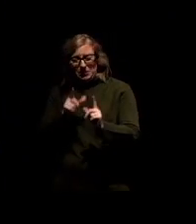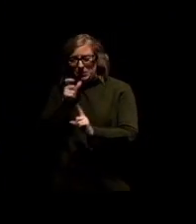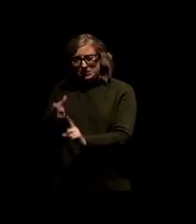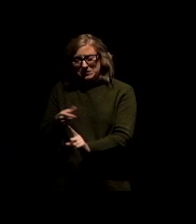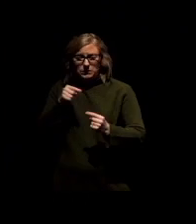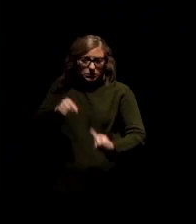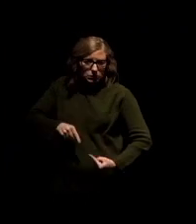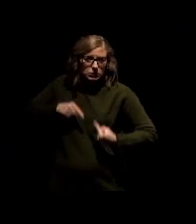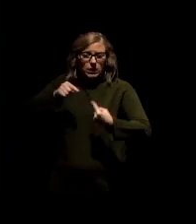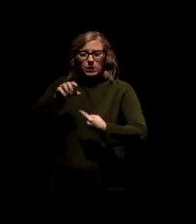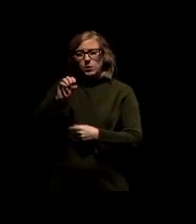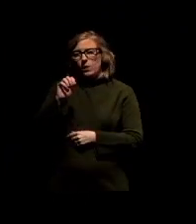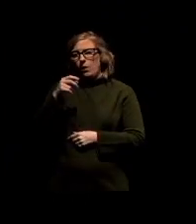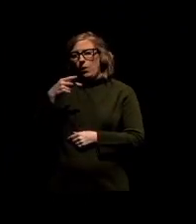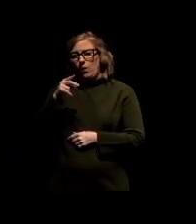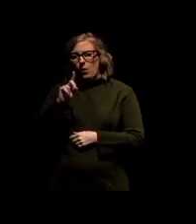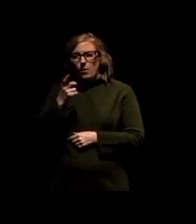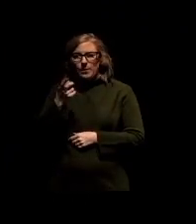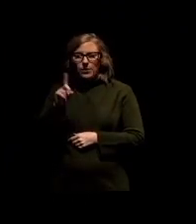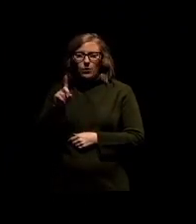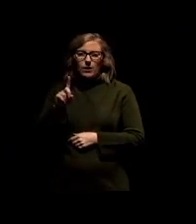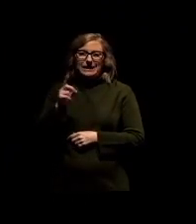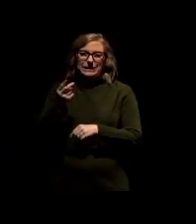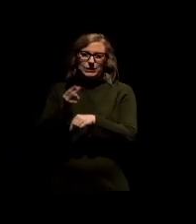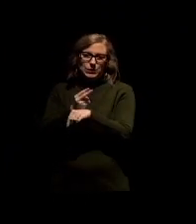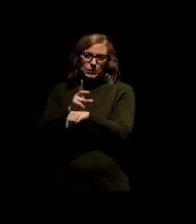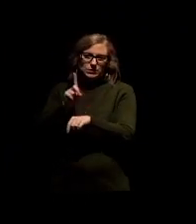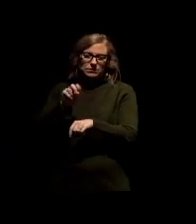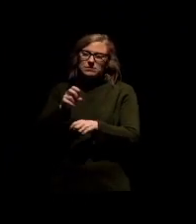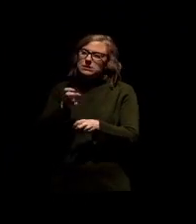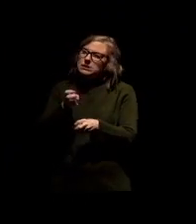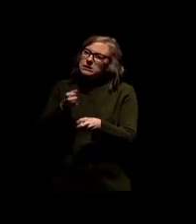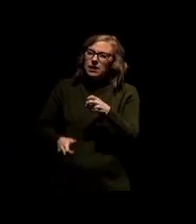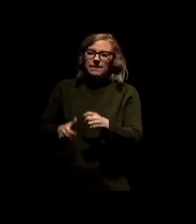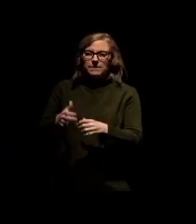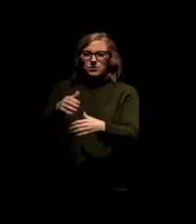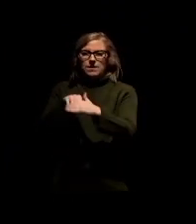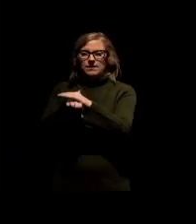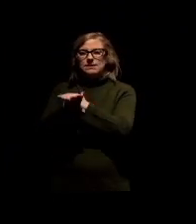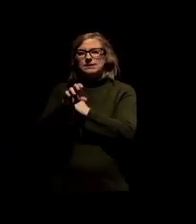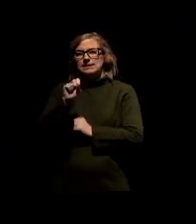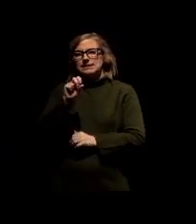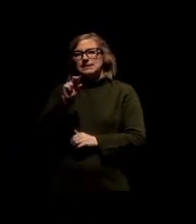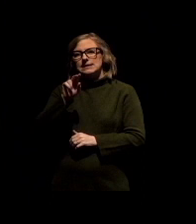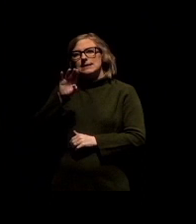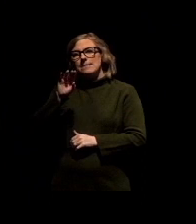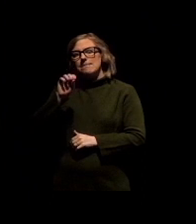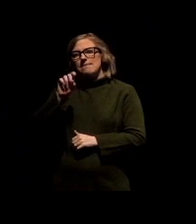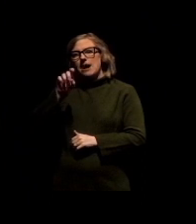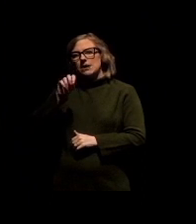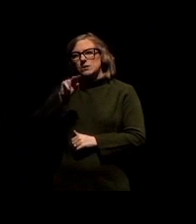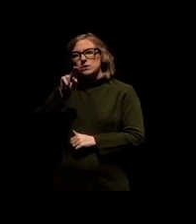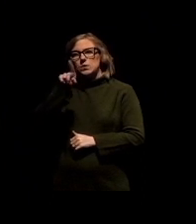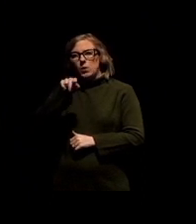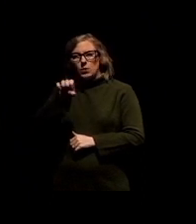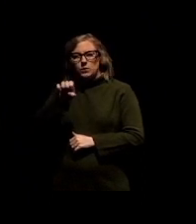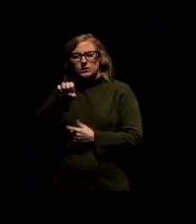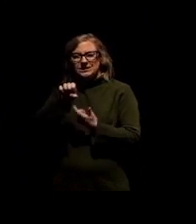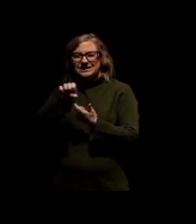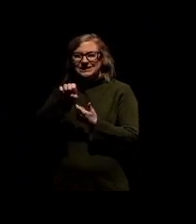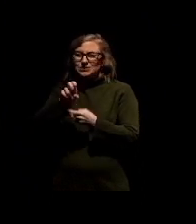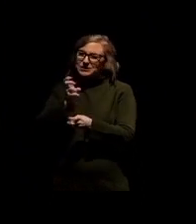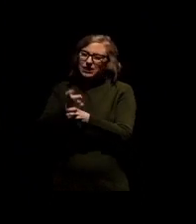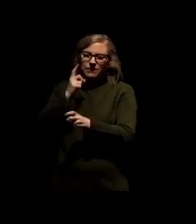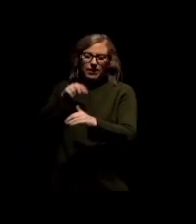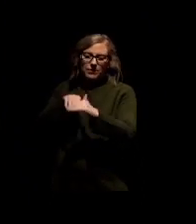was all of a sudden it was very hard to get Suboxone. And hard to ensure that they were able to do those